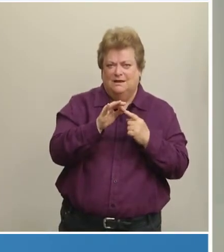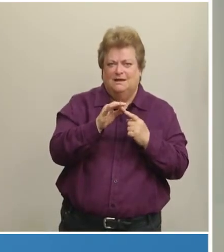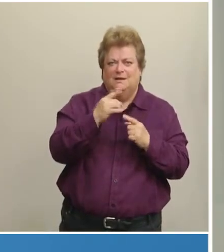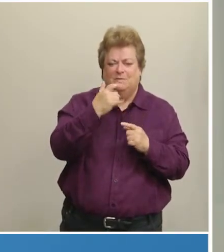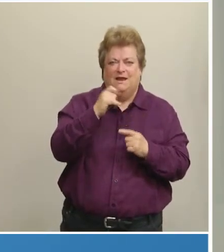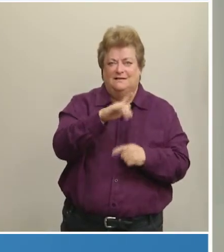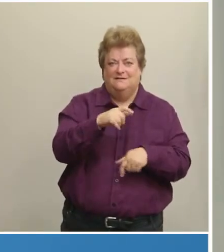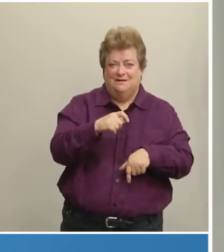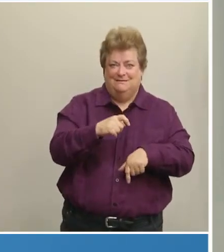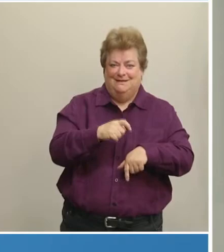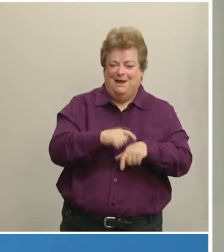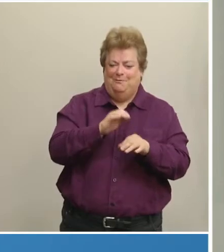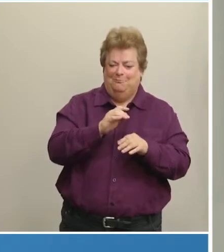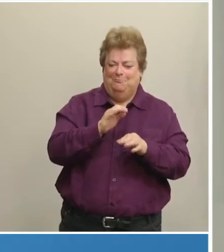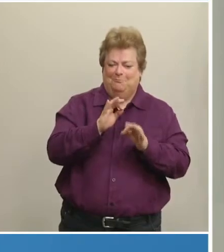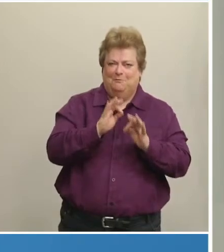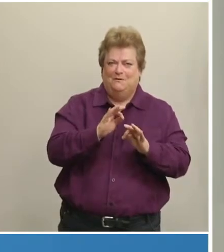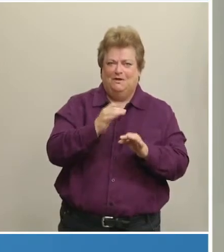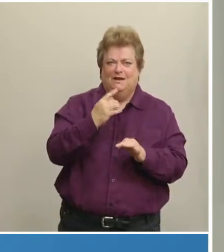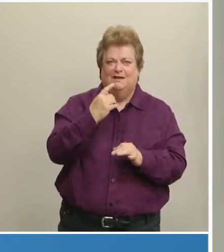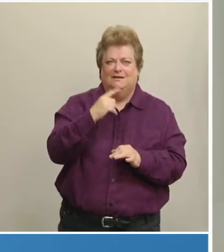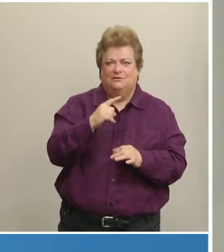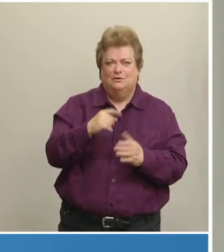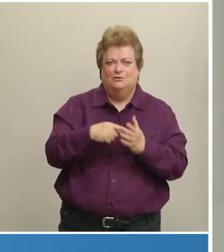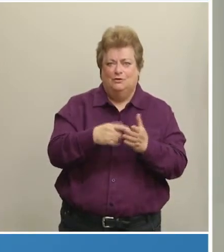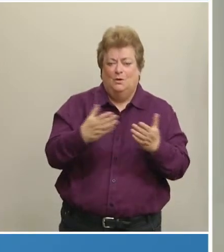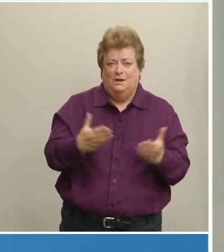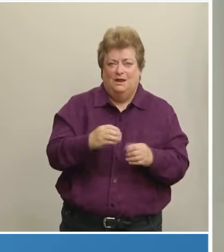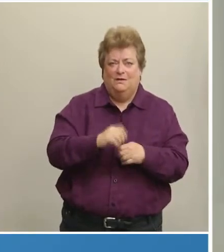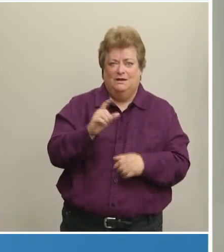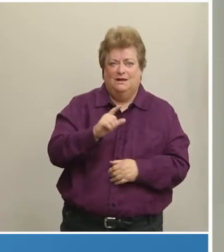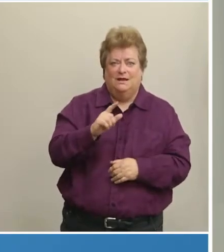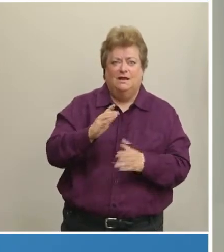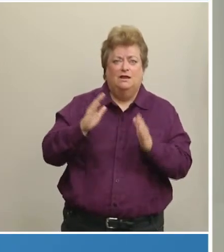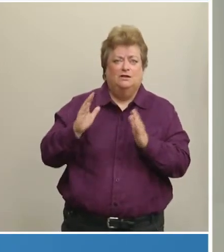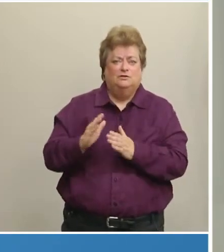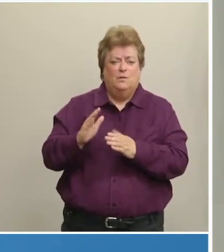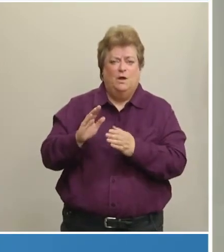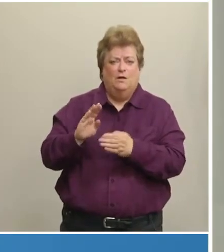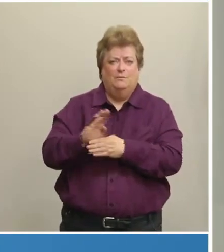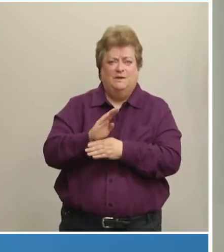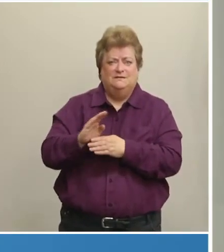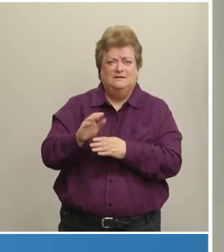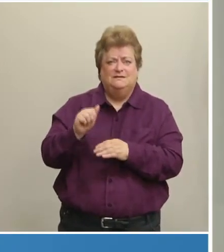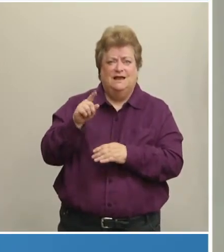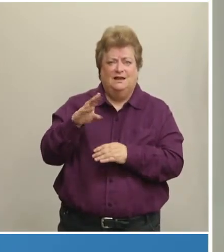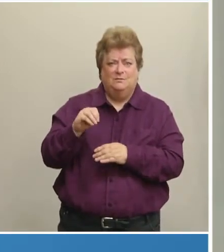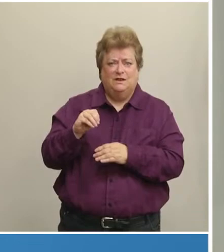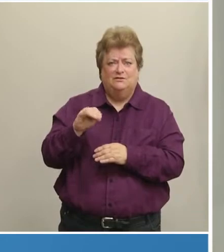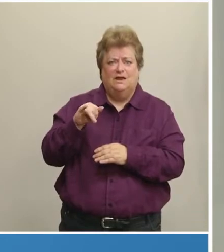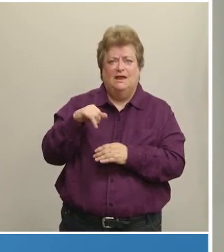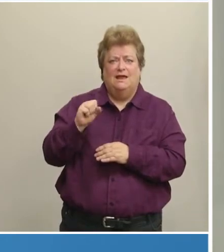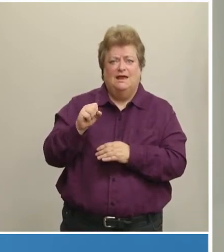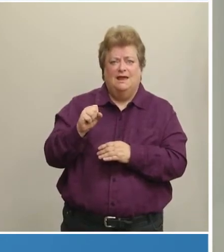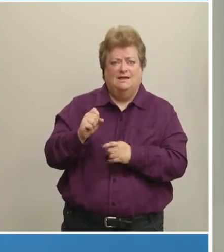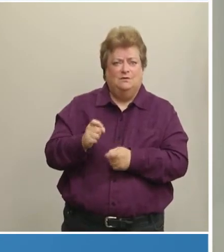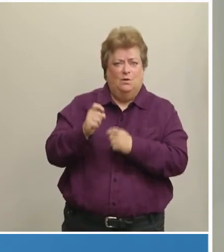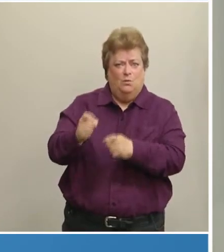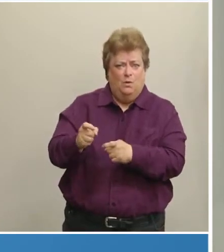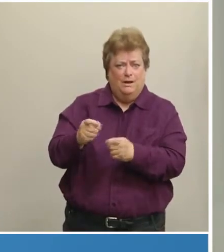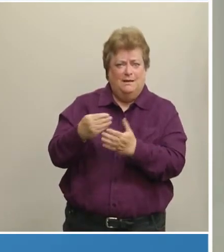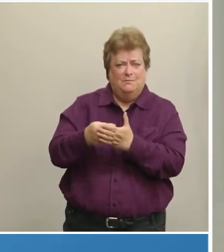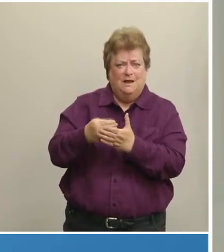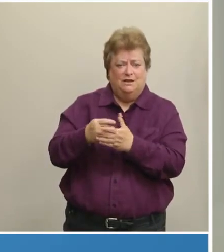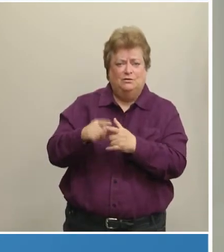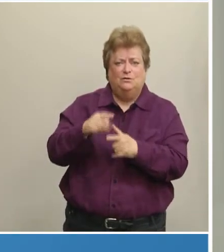sensitivity and relevance to needs here on the ground in Lincoln. The Small Business Administration is awarding funding through the Restaurant Revitalization Program